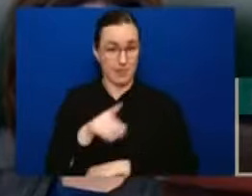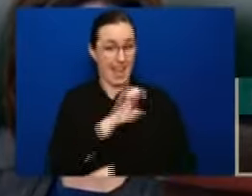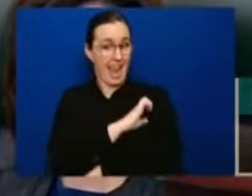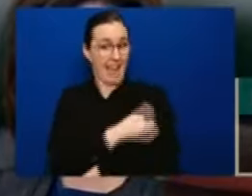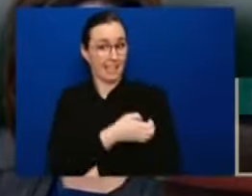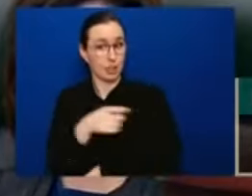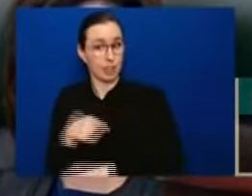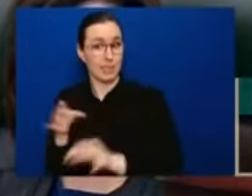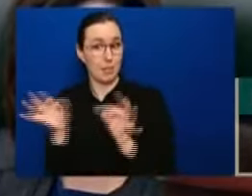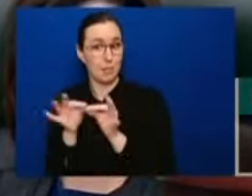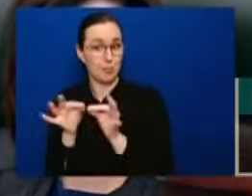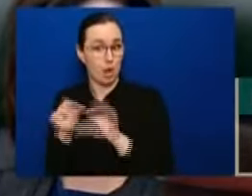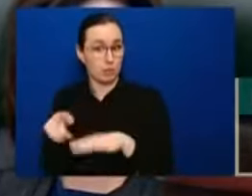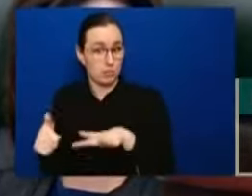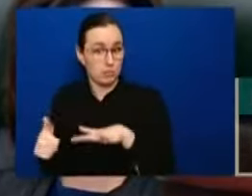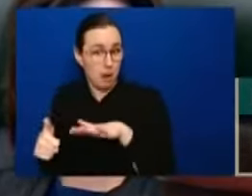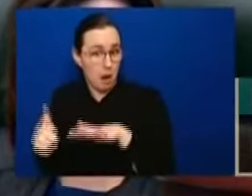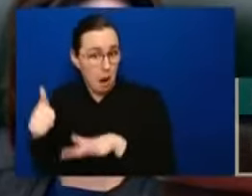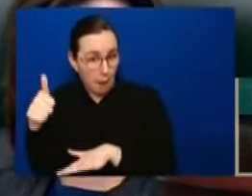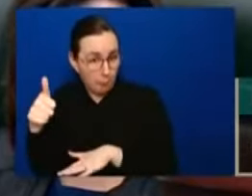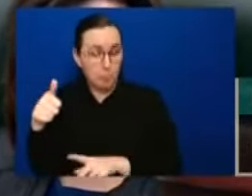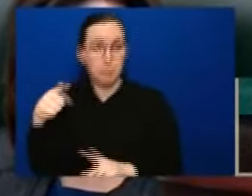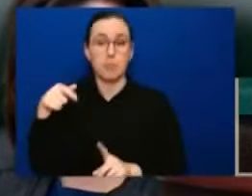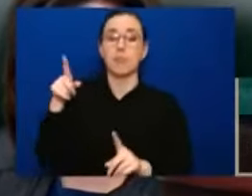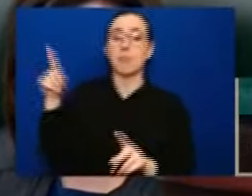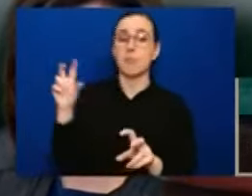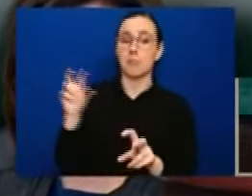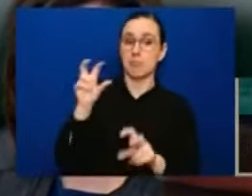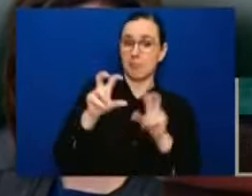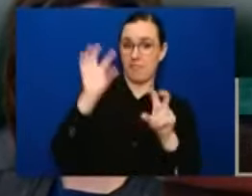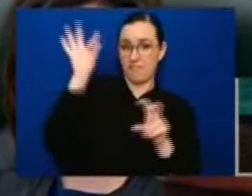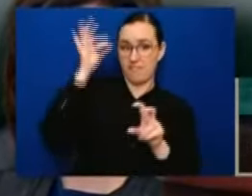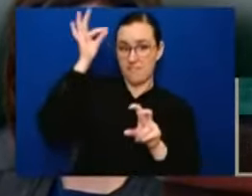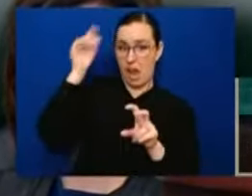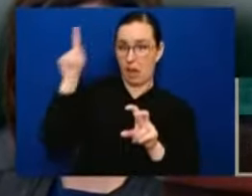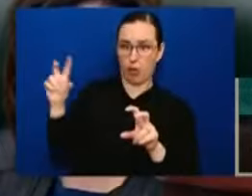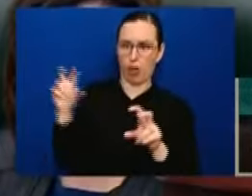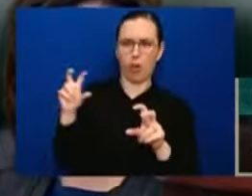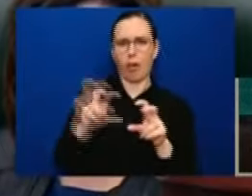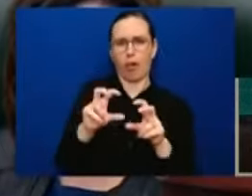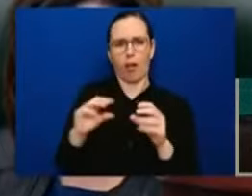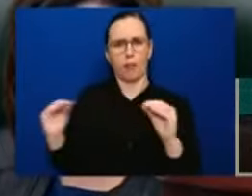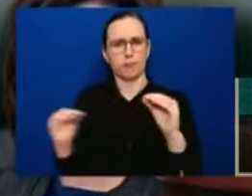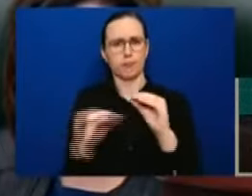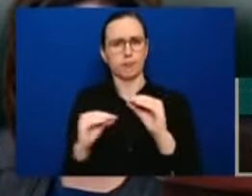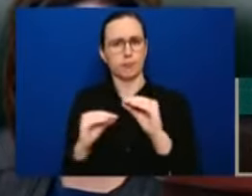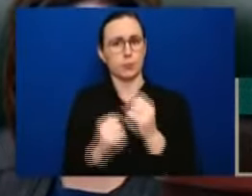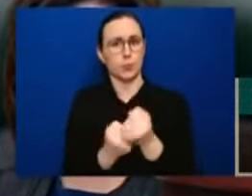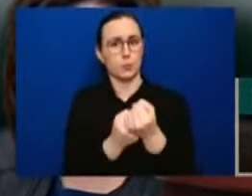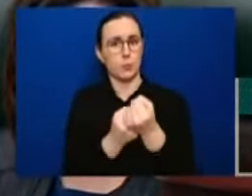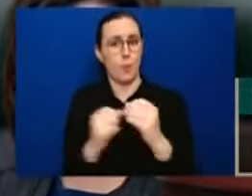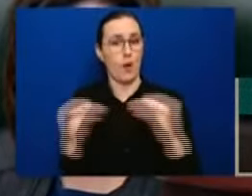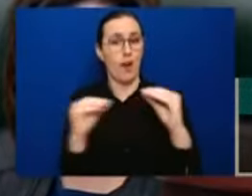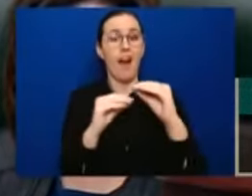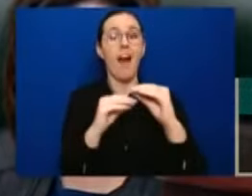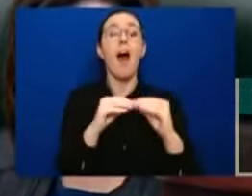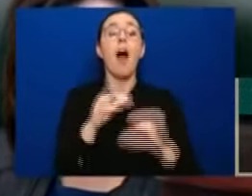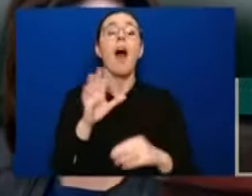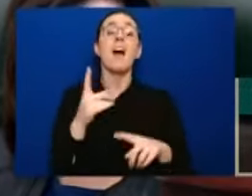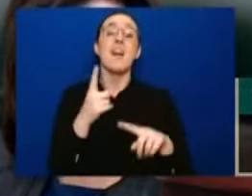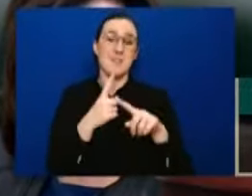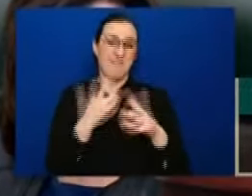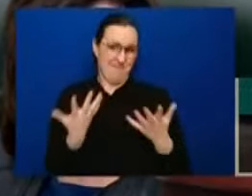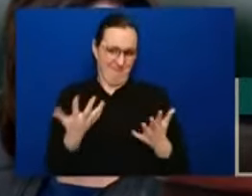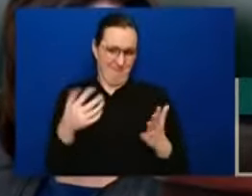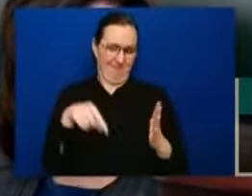have resulted in inflation rates not seen in decades. This is pushing up costs for Albertans and has elevated concerns over the cost